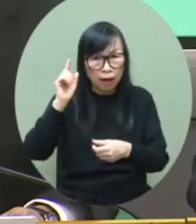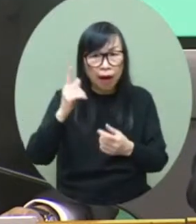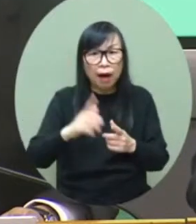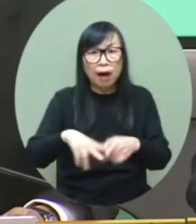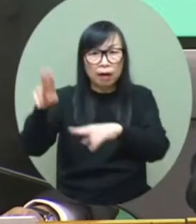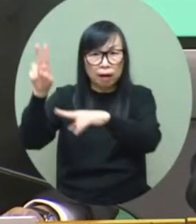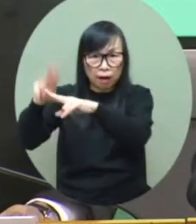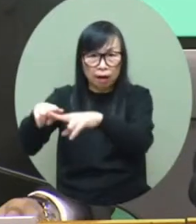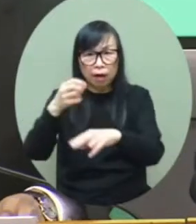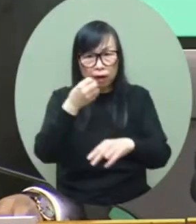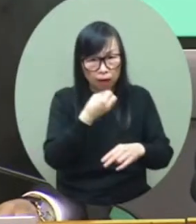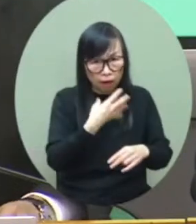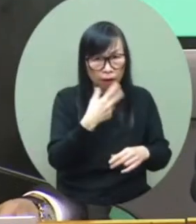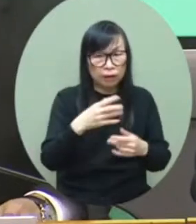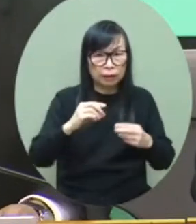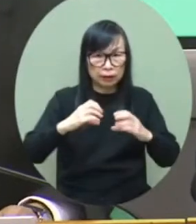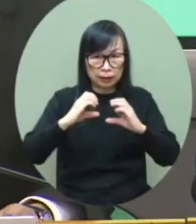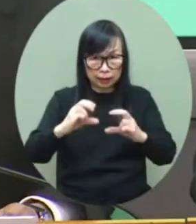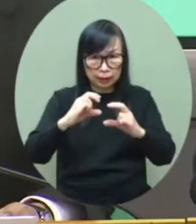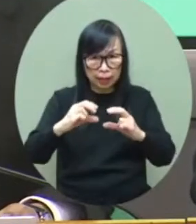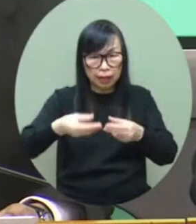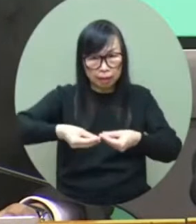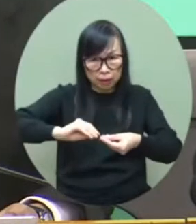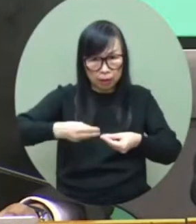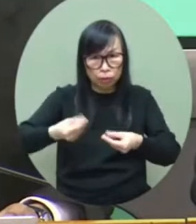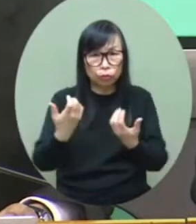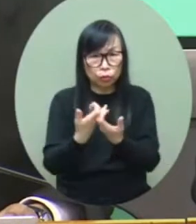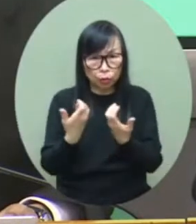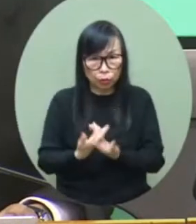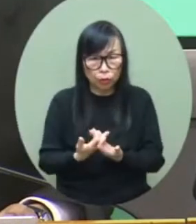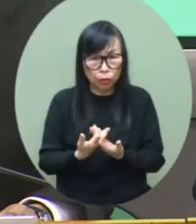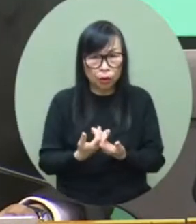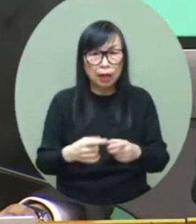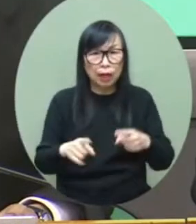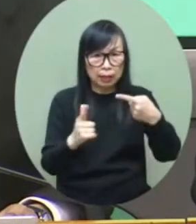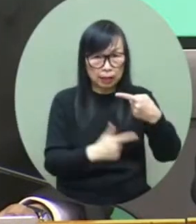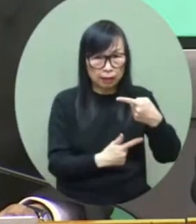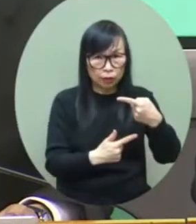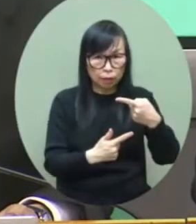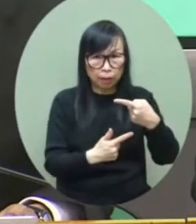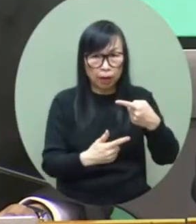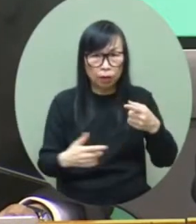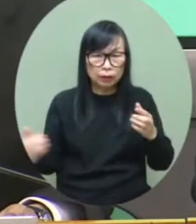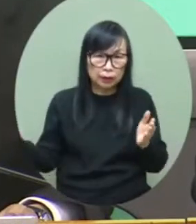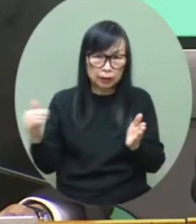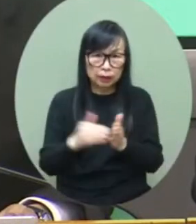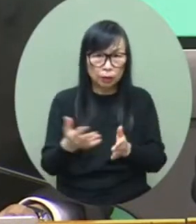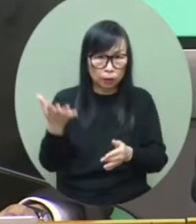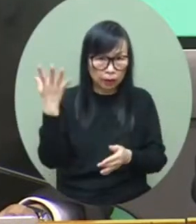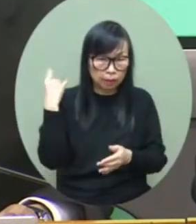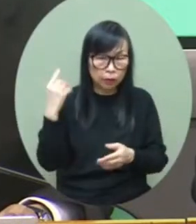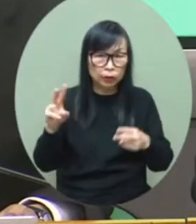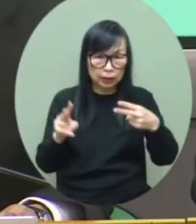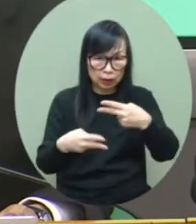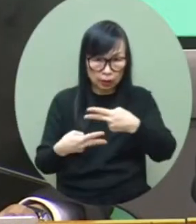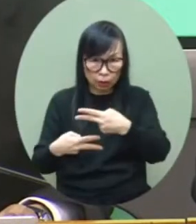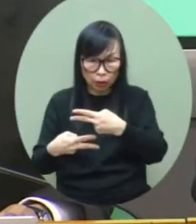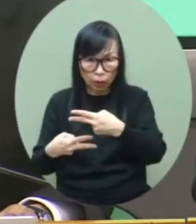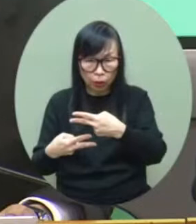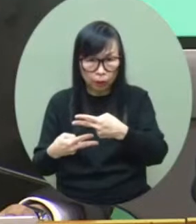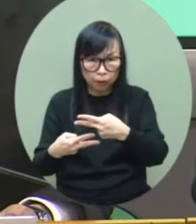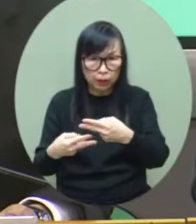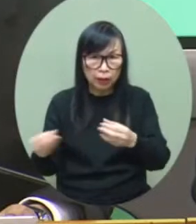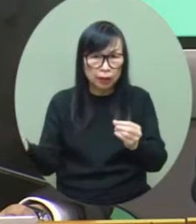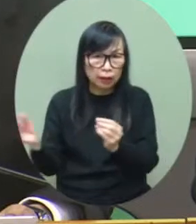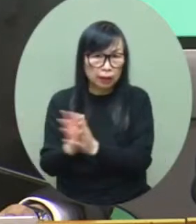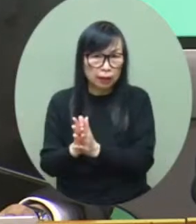PCR tests. And also, we have increased the number of southbound and northbound tickets of the express rail service. And